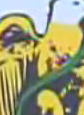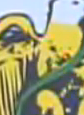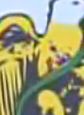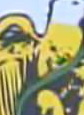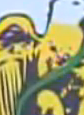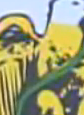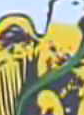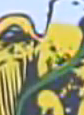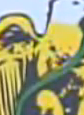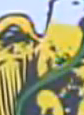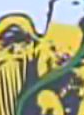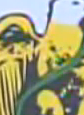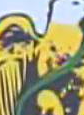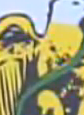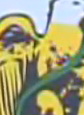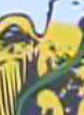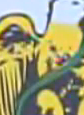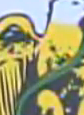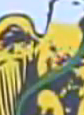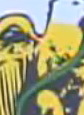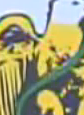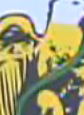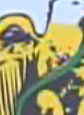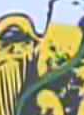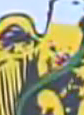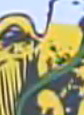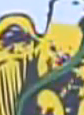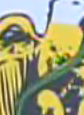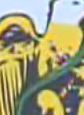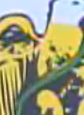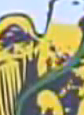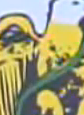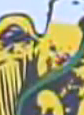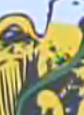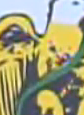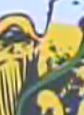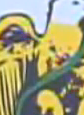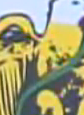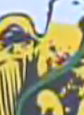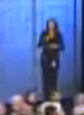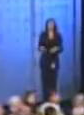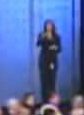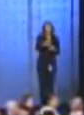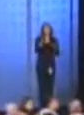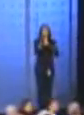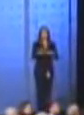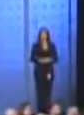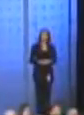his innovation will save the city hundreds of thousands of dollars a year. Paul, will you please stand up so we can